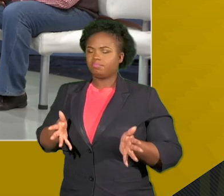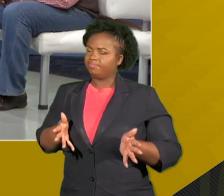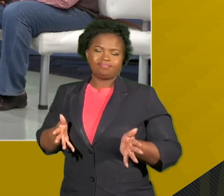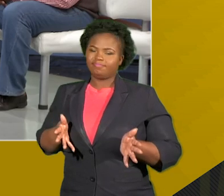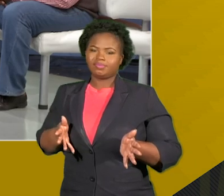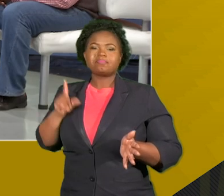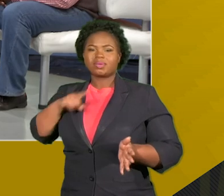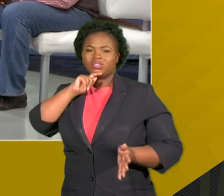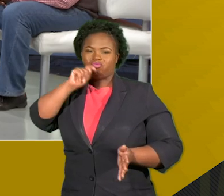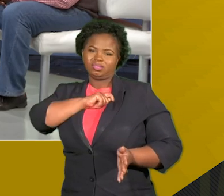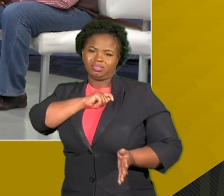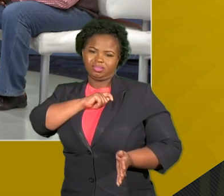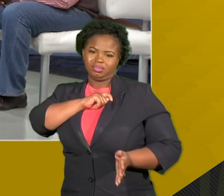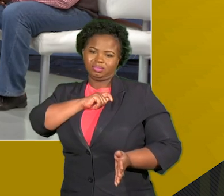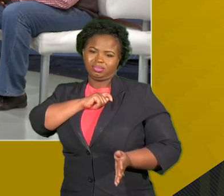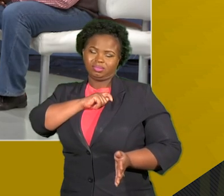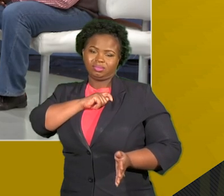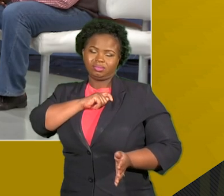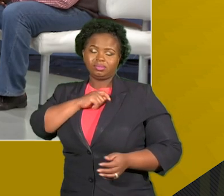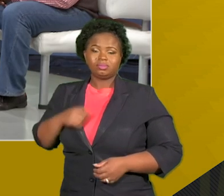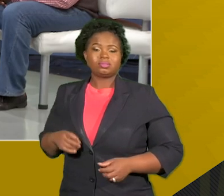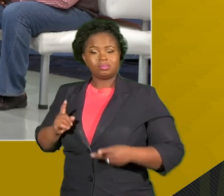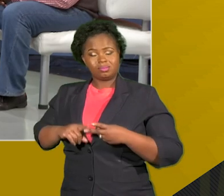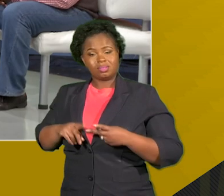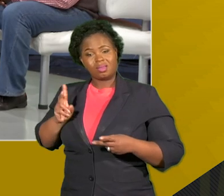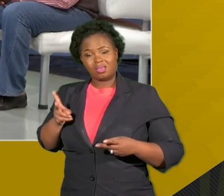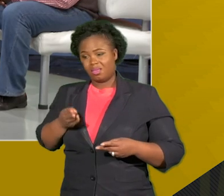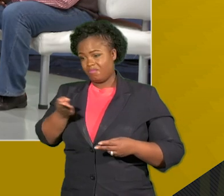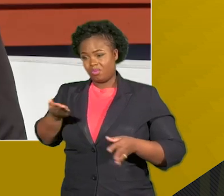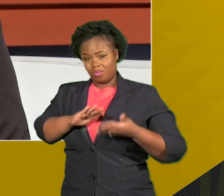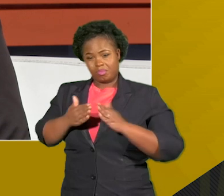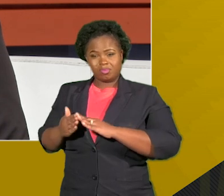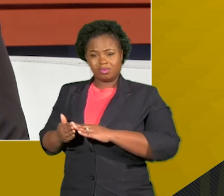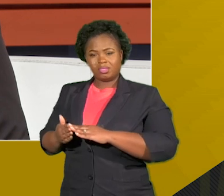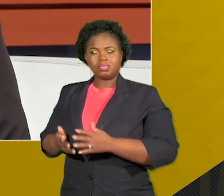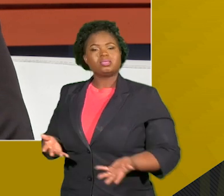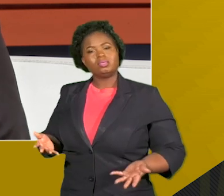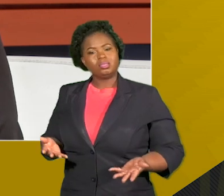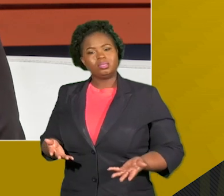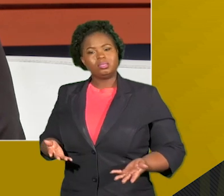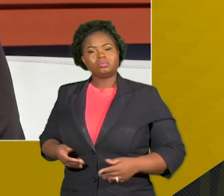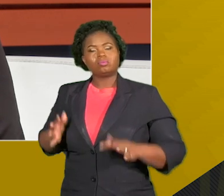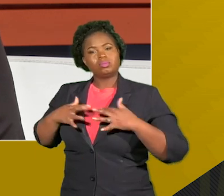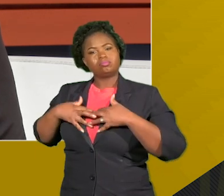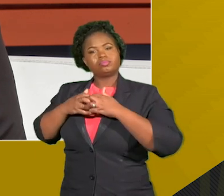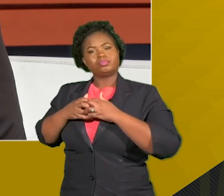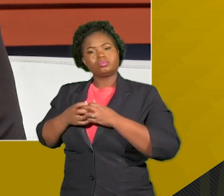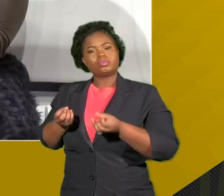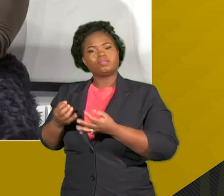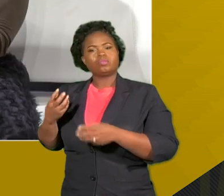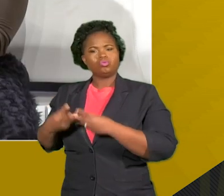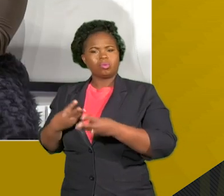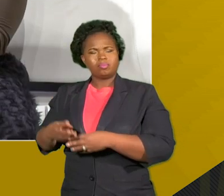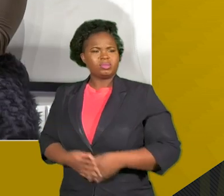So we need to get people out there, especially from the communities as well. Yeah. And that is job creation. But